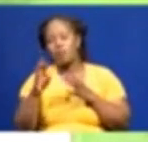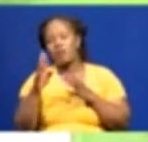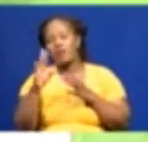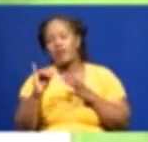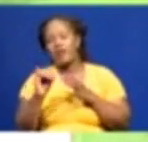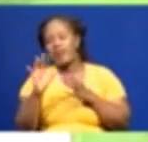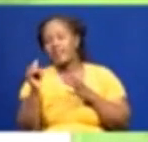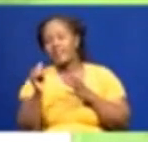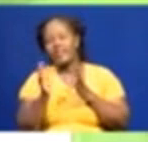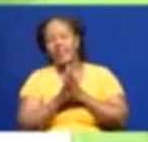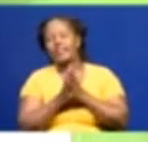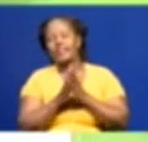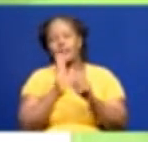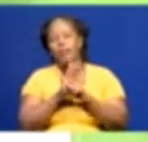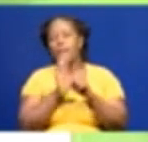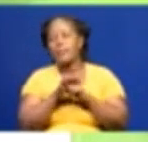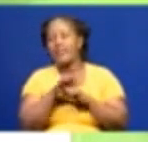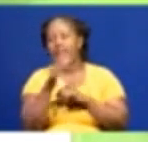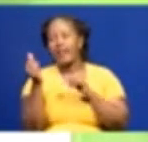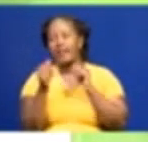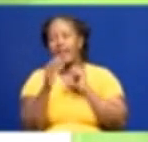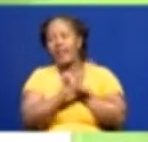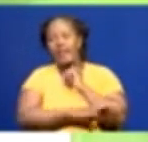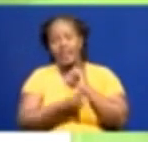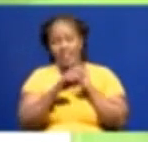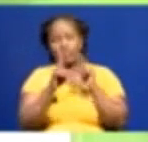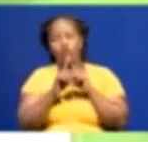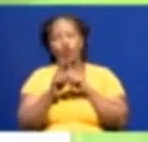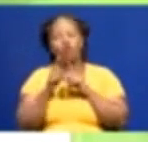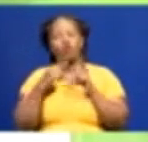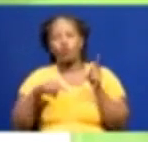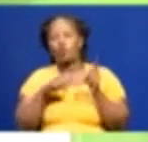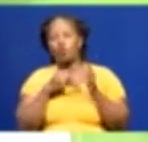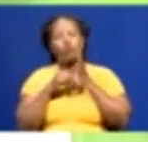Zanzibar, and we do market their